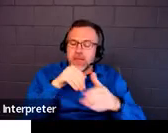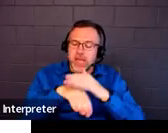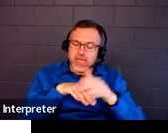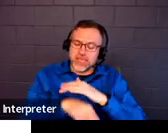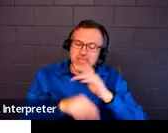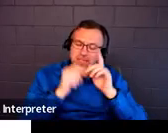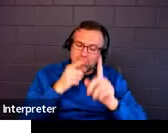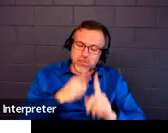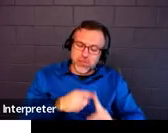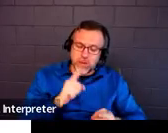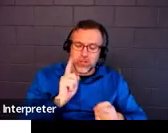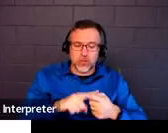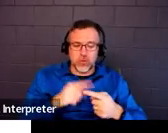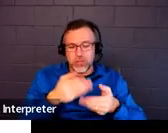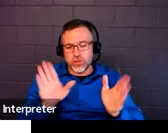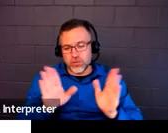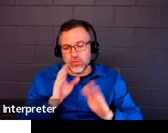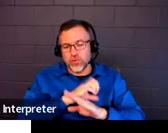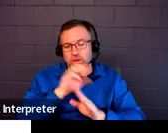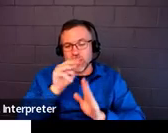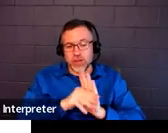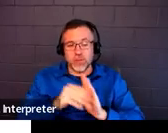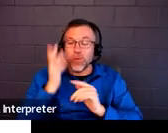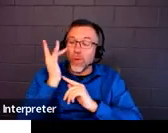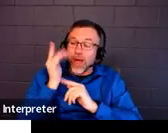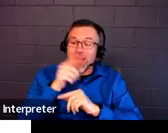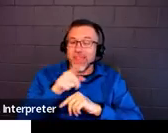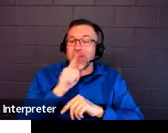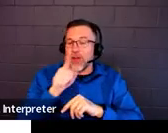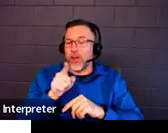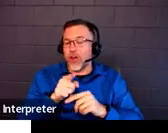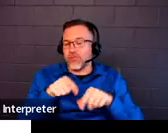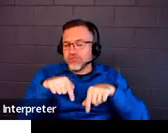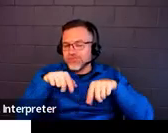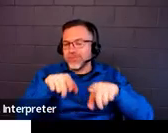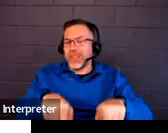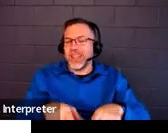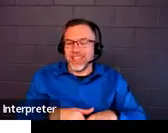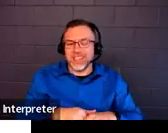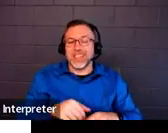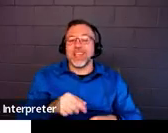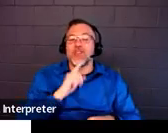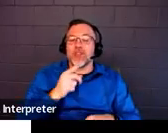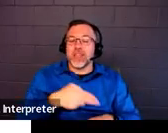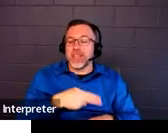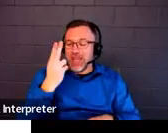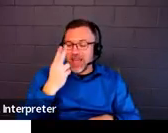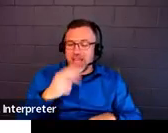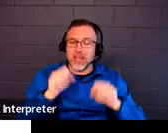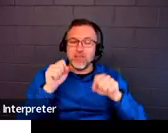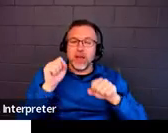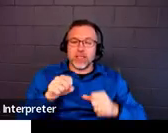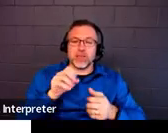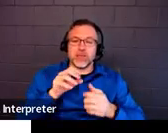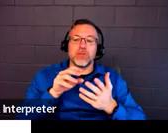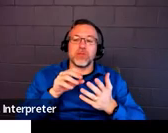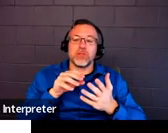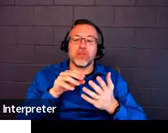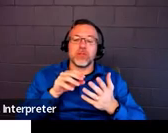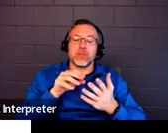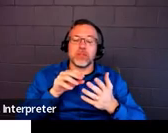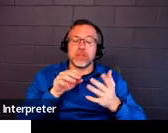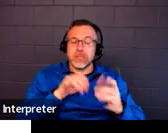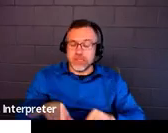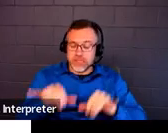curriculum because they're aligned. They are the highest possible standard. So when you're looking, you know, when